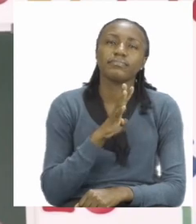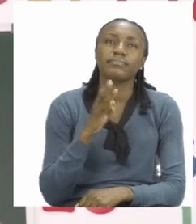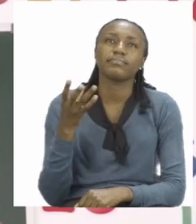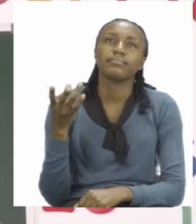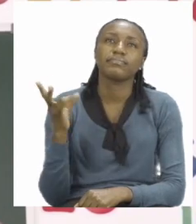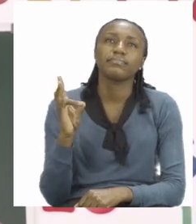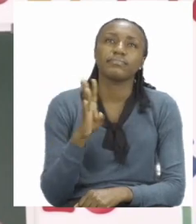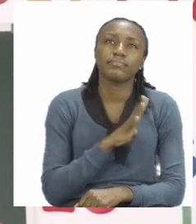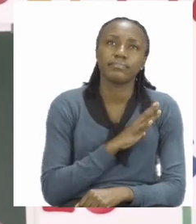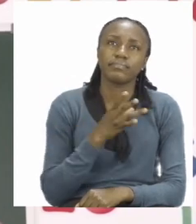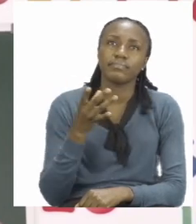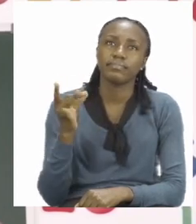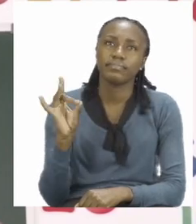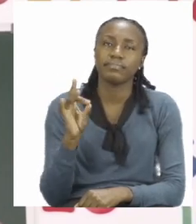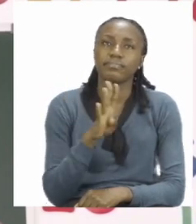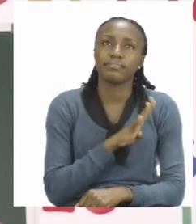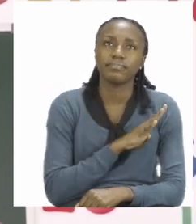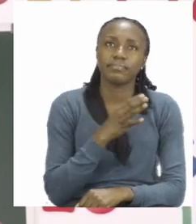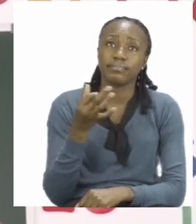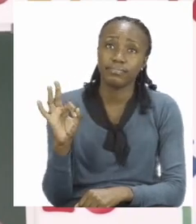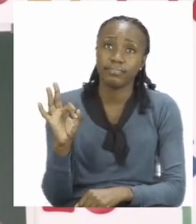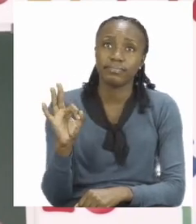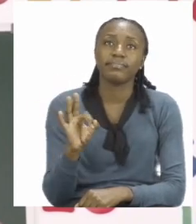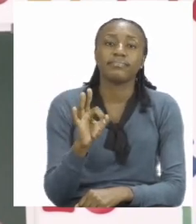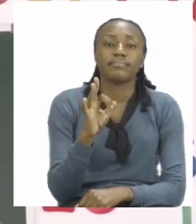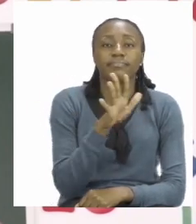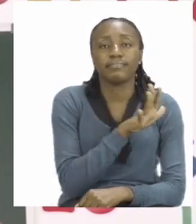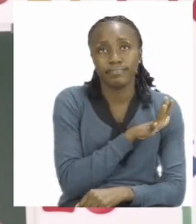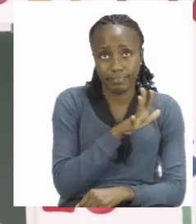47, 48, 49,